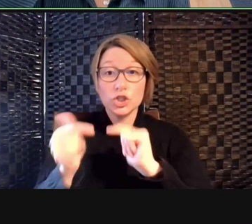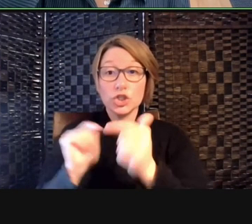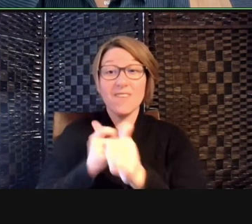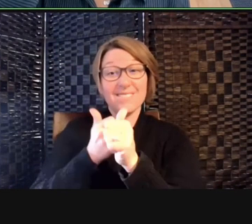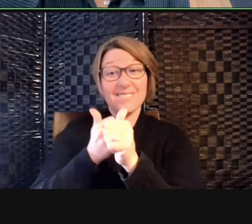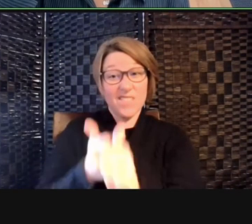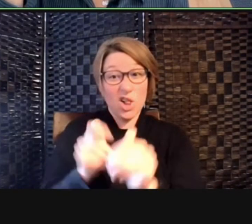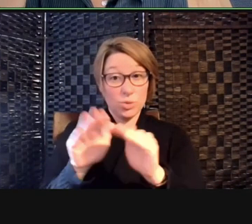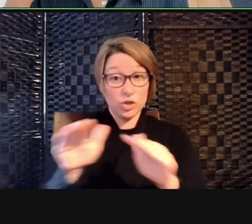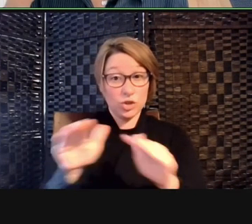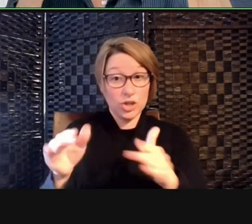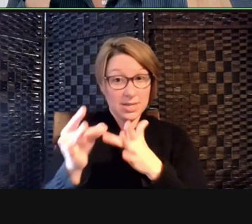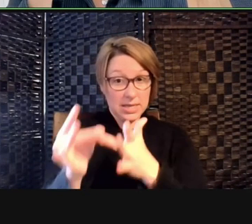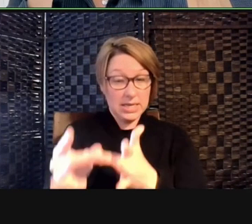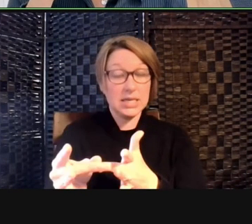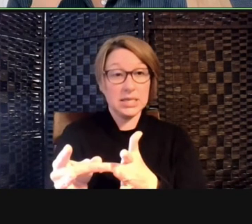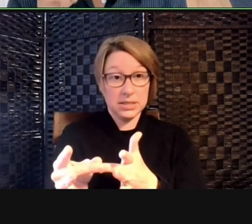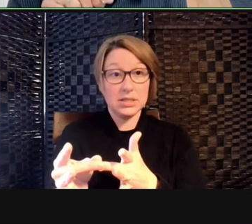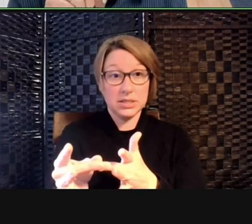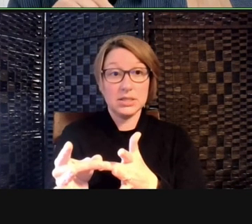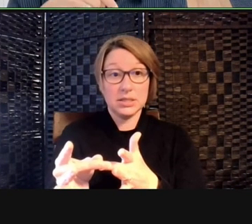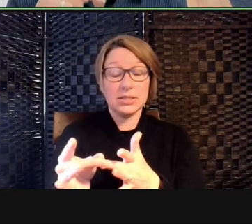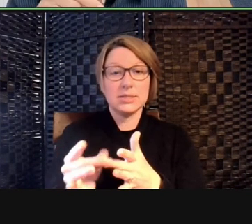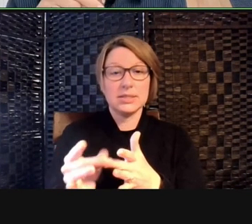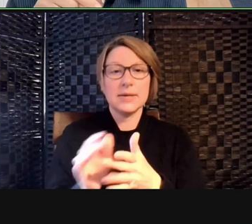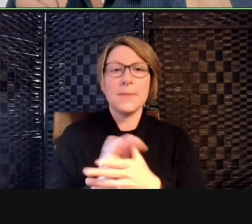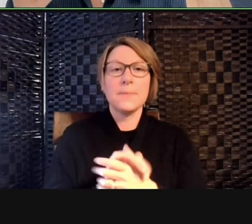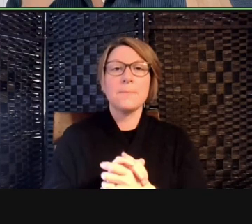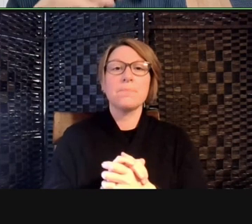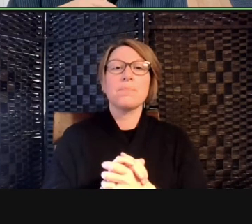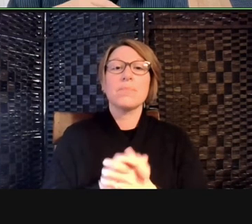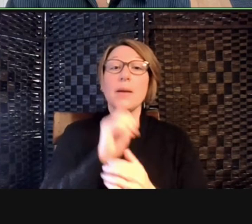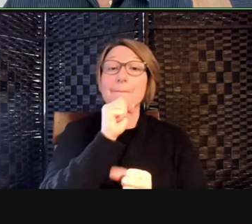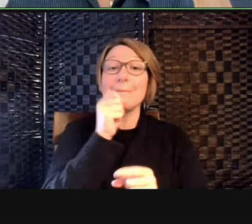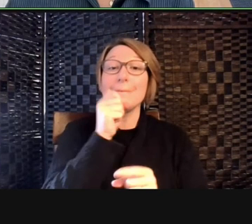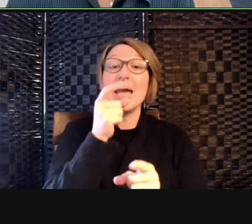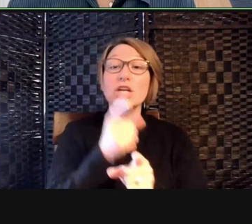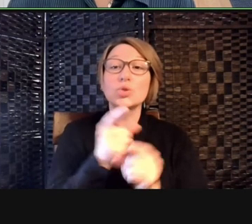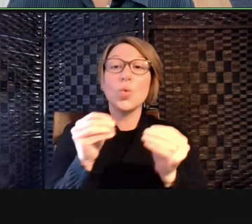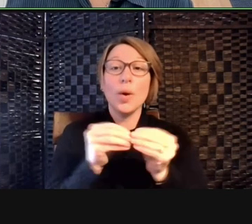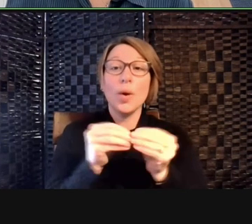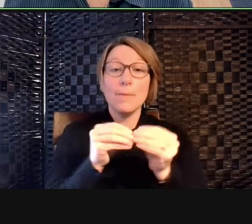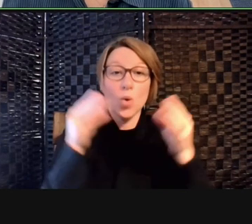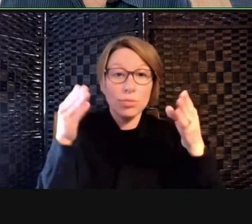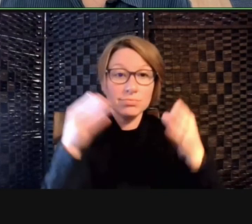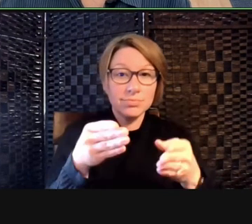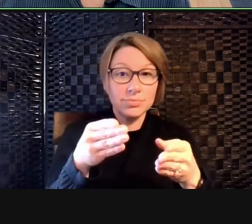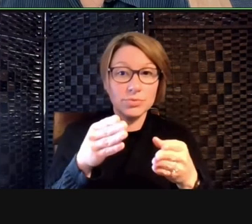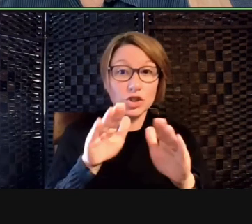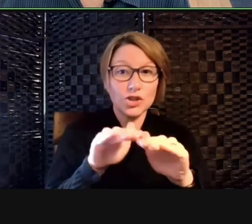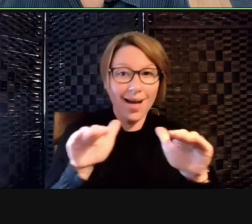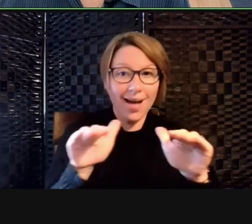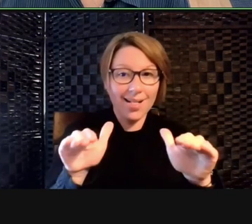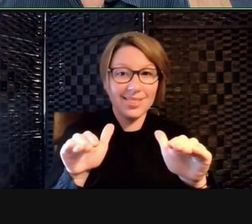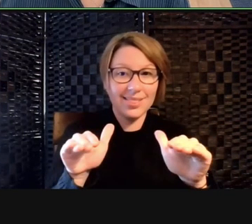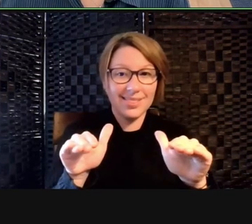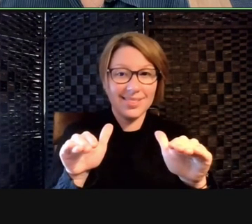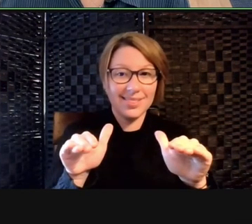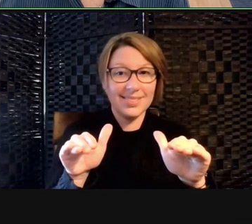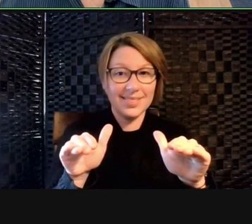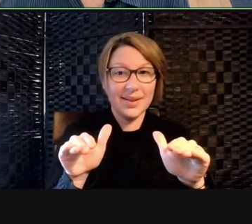thing I would say with applied behavior analysis is make sure that it's something that's a more child-centered approach to it. But